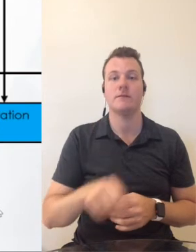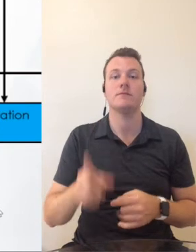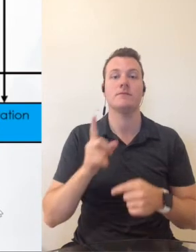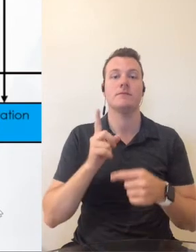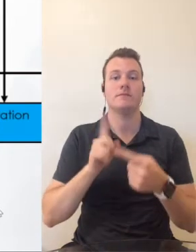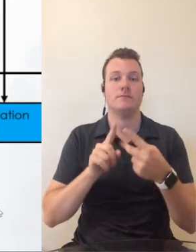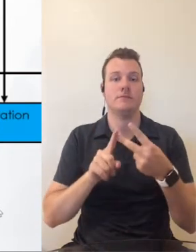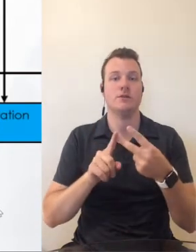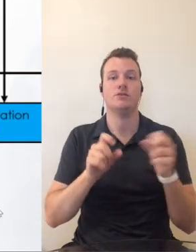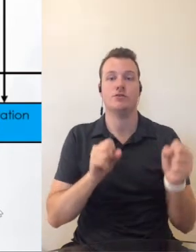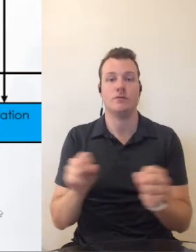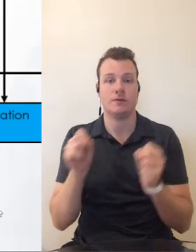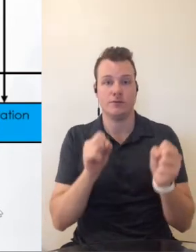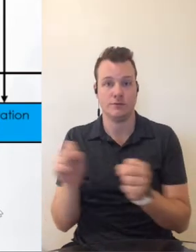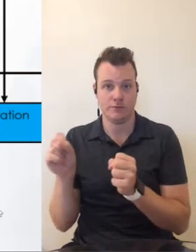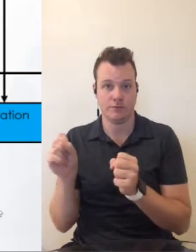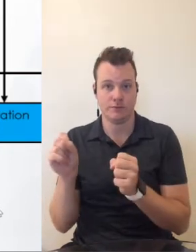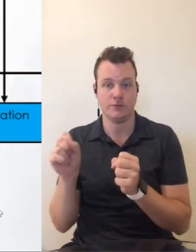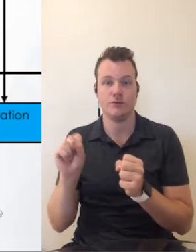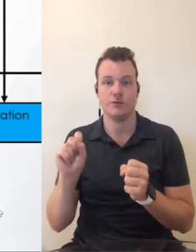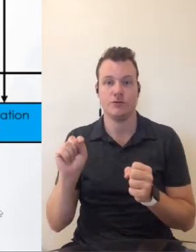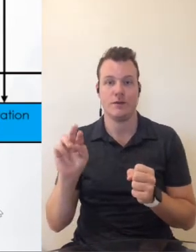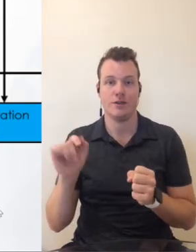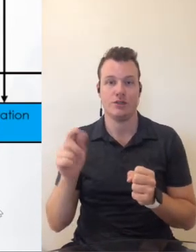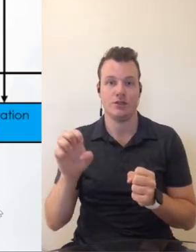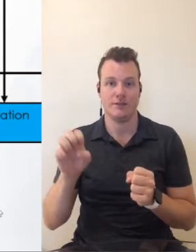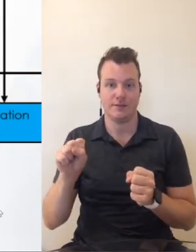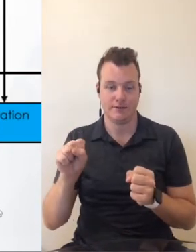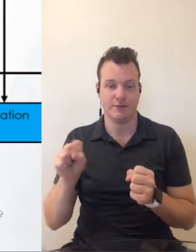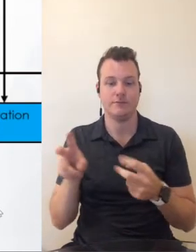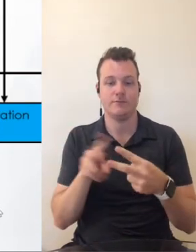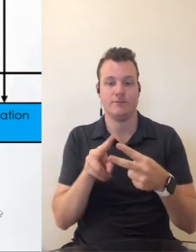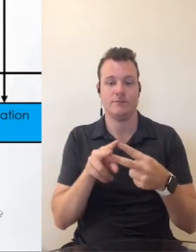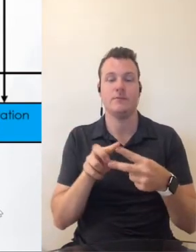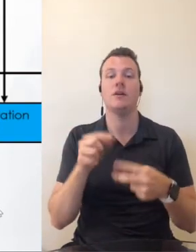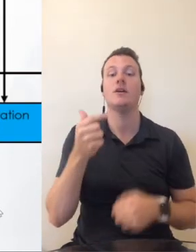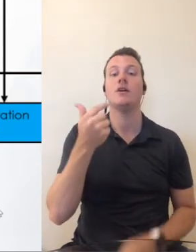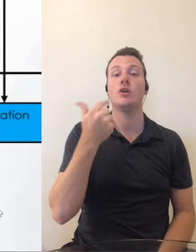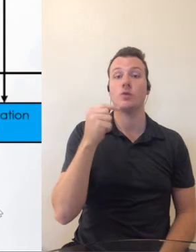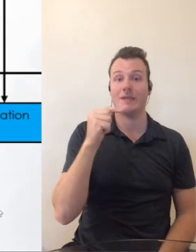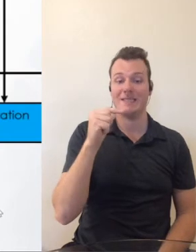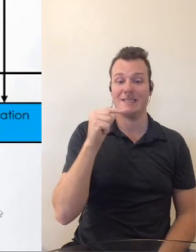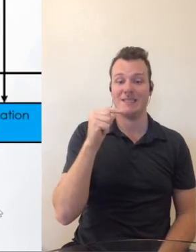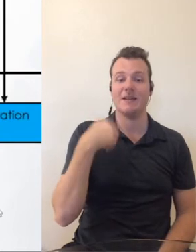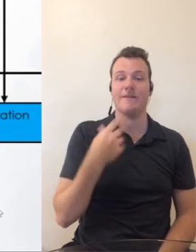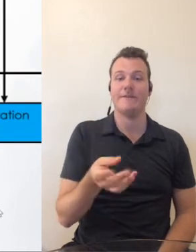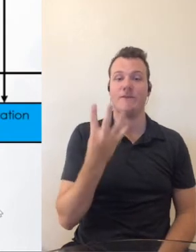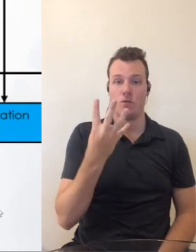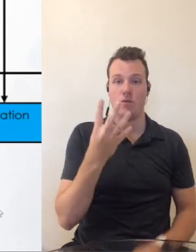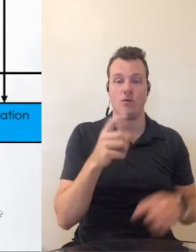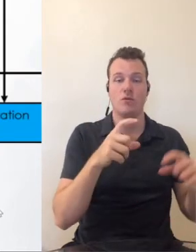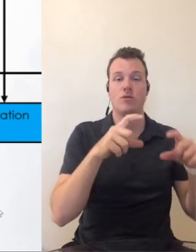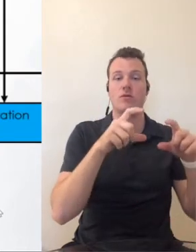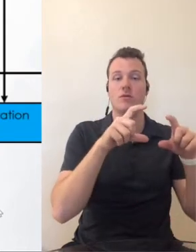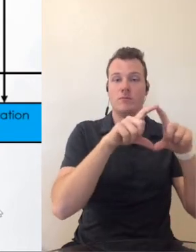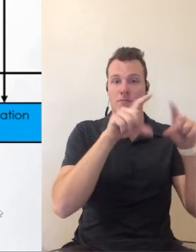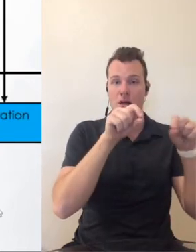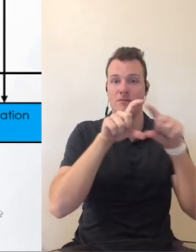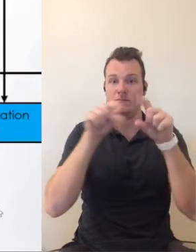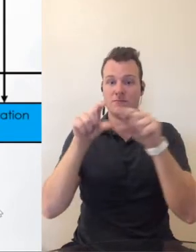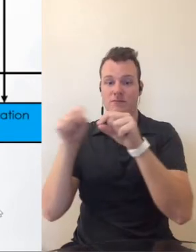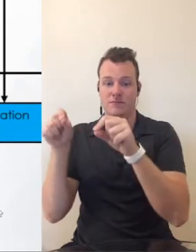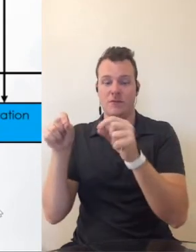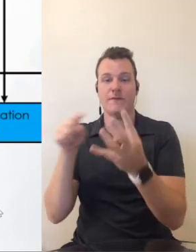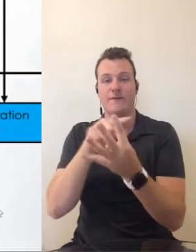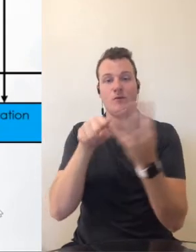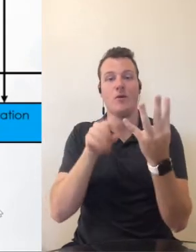your strategies. And if we look at the top in the green there, there are four pricing